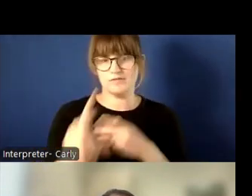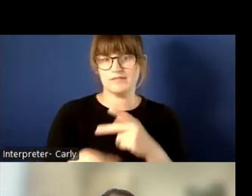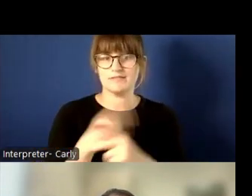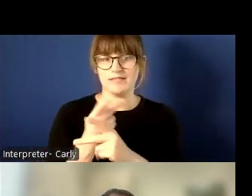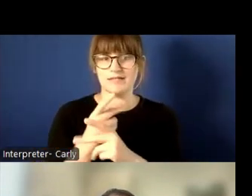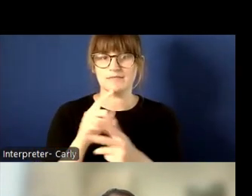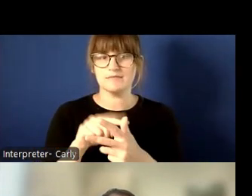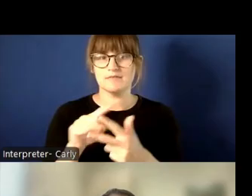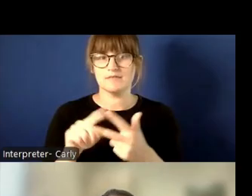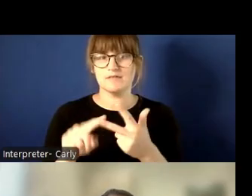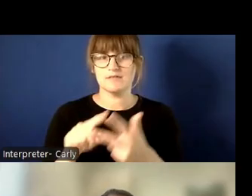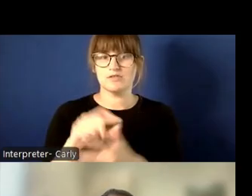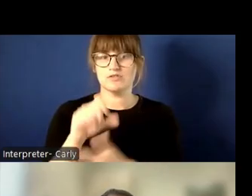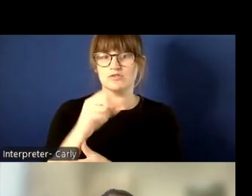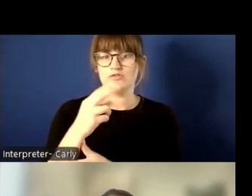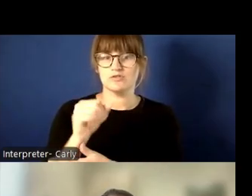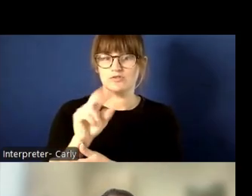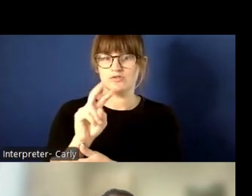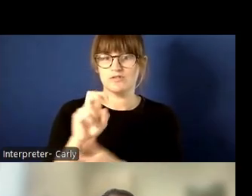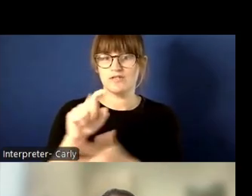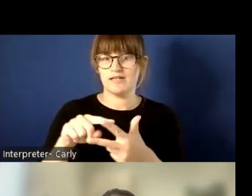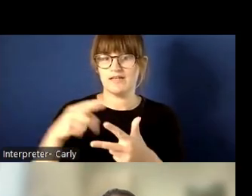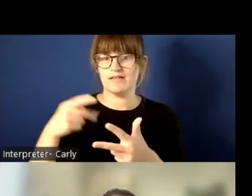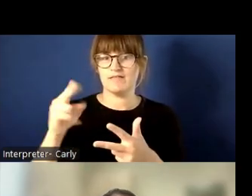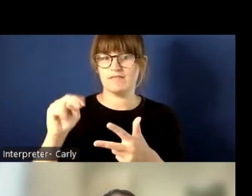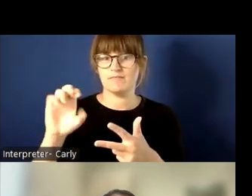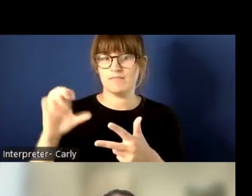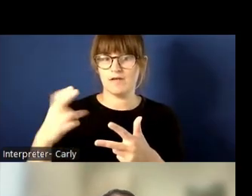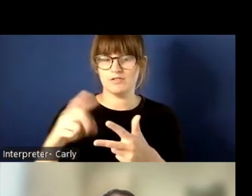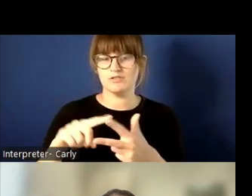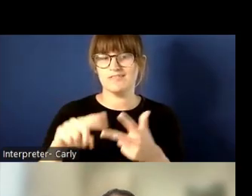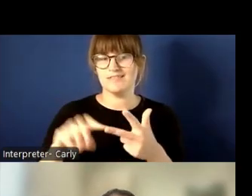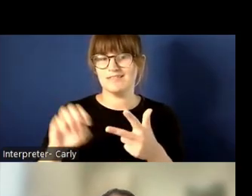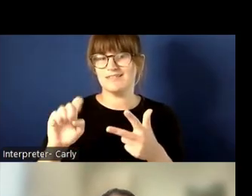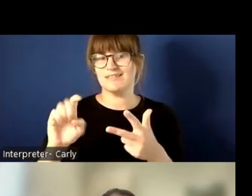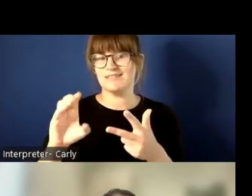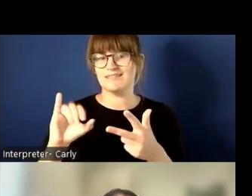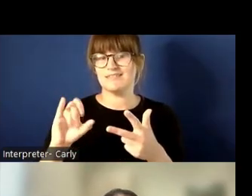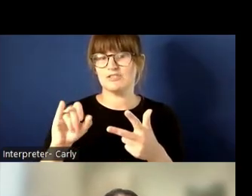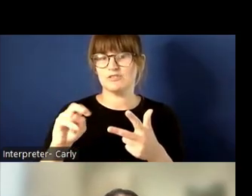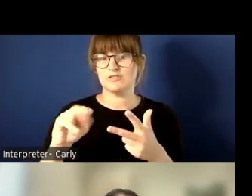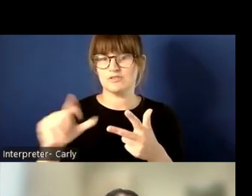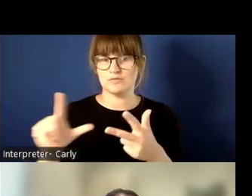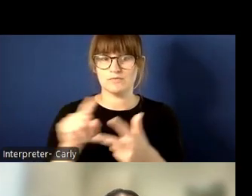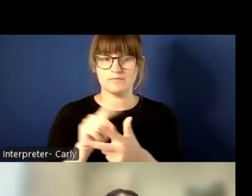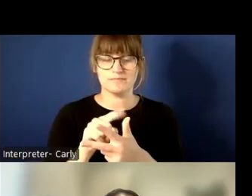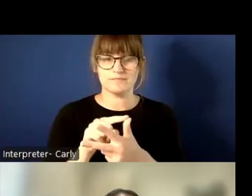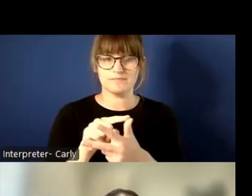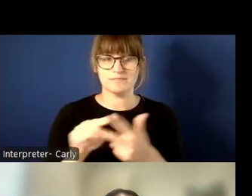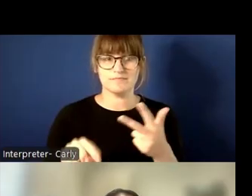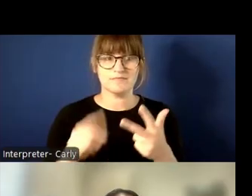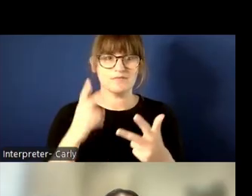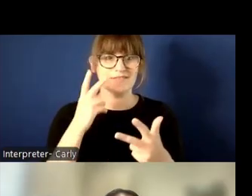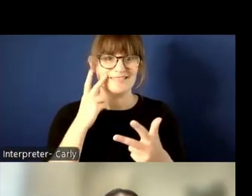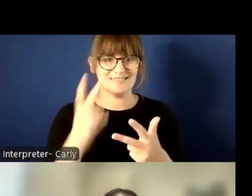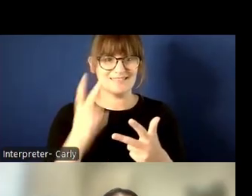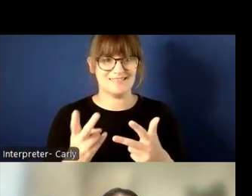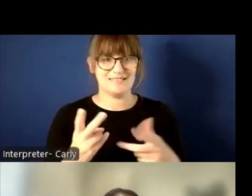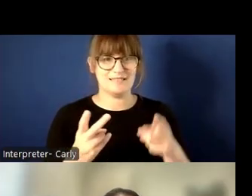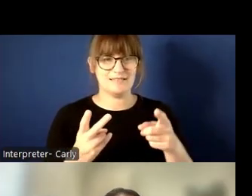are a shave biopsy, punch biopsy, and excisional biopsy. With a shave biopsy, you can see this in the picture on